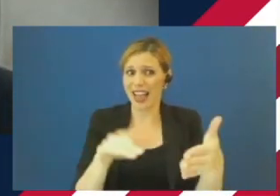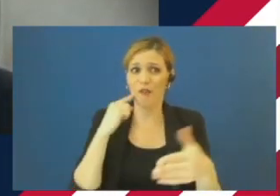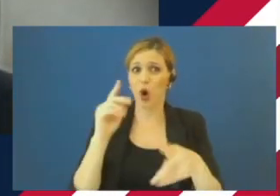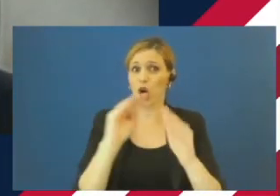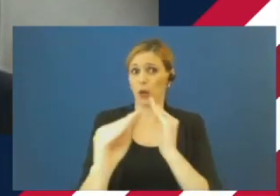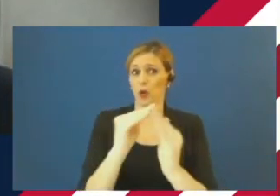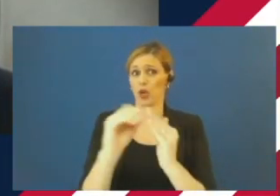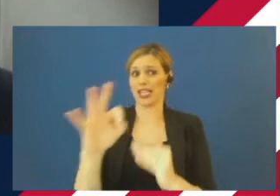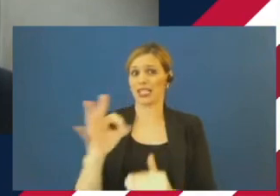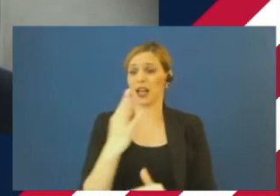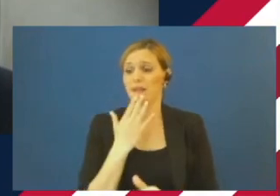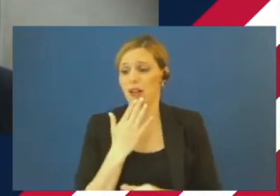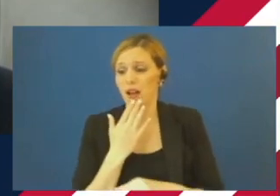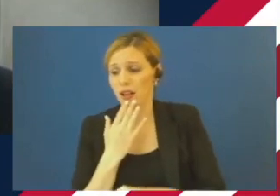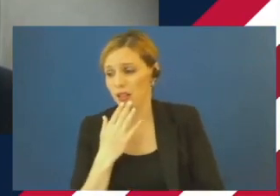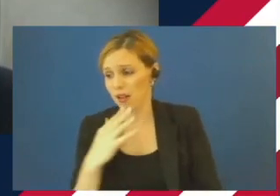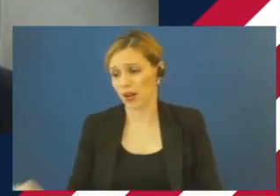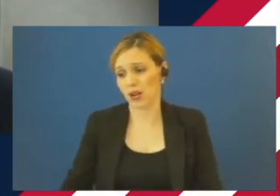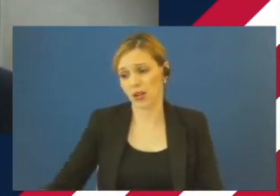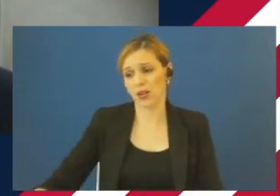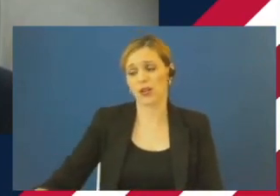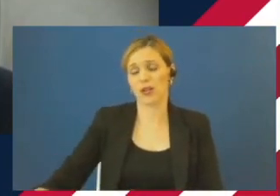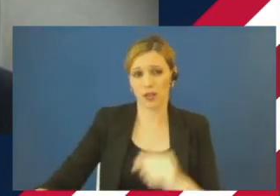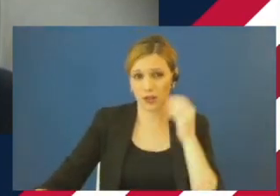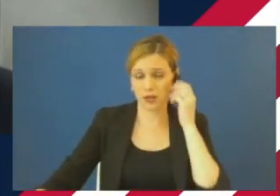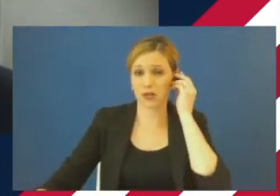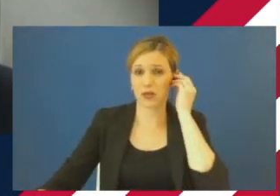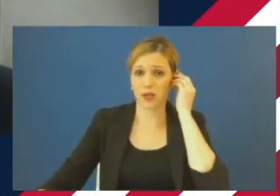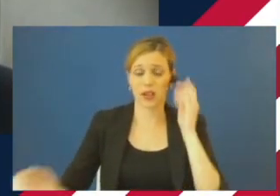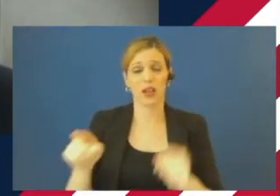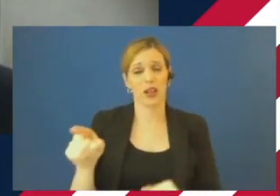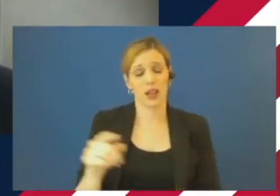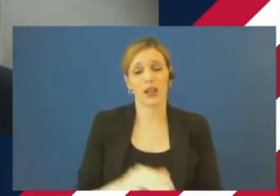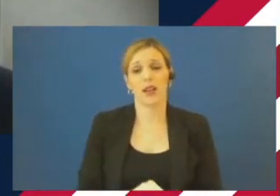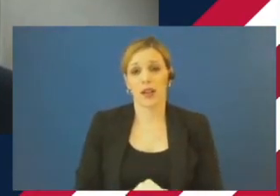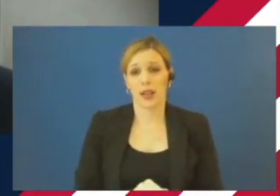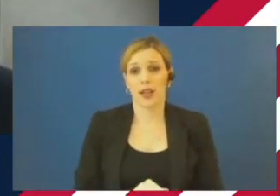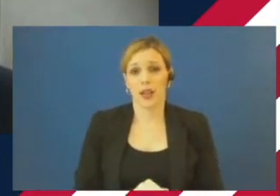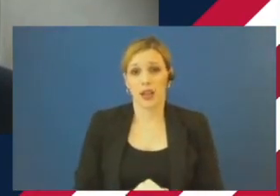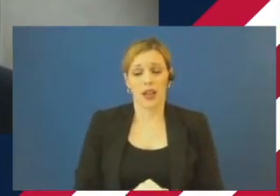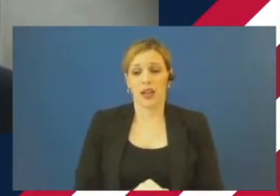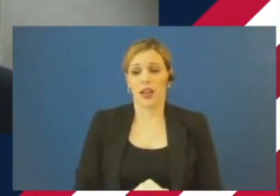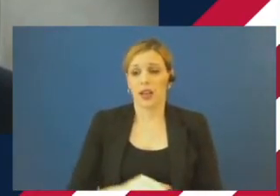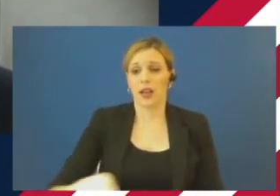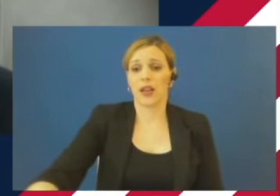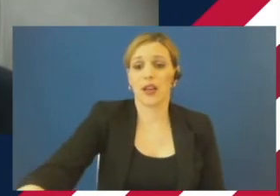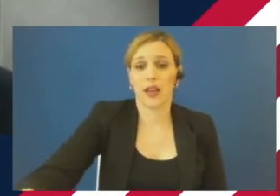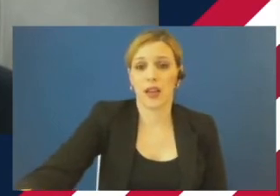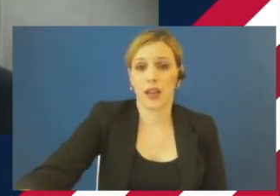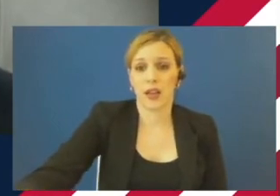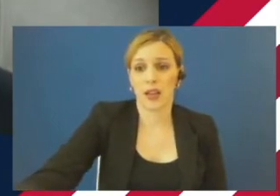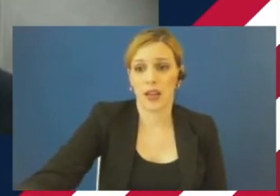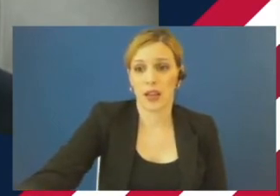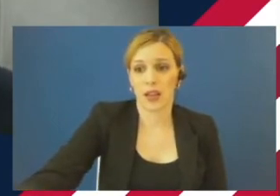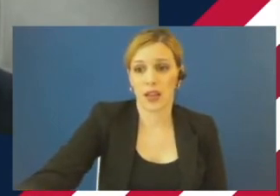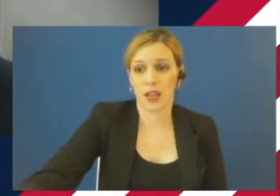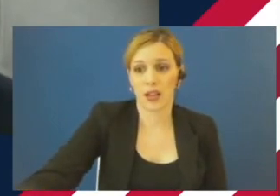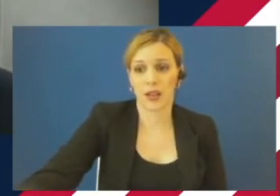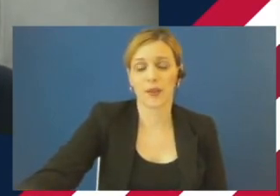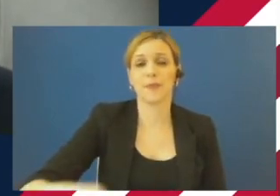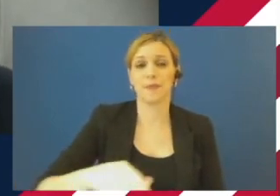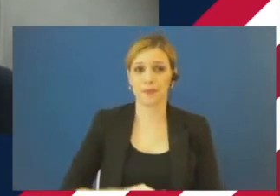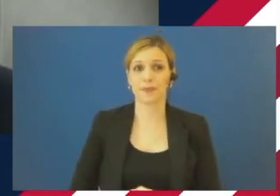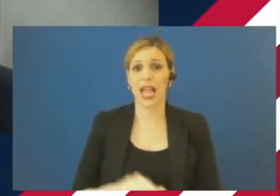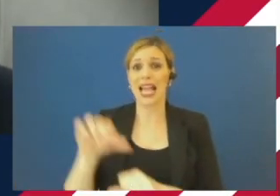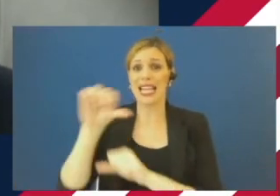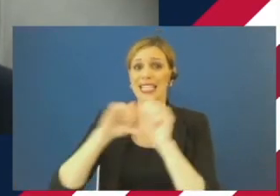20, 30, 40 years ago that their products have deadly effects. And as you said, scientists say that the